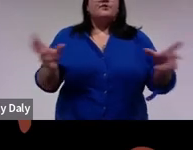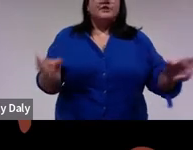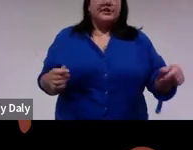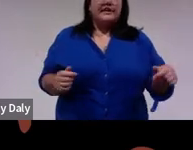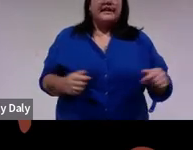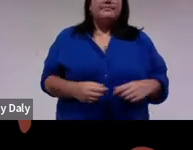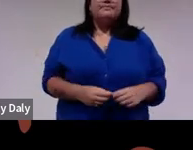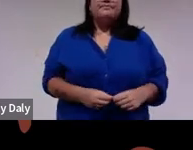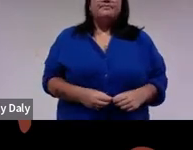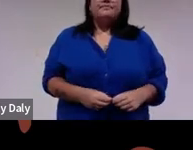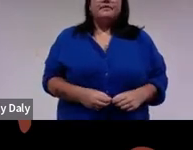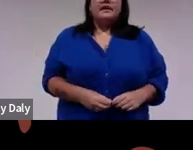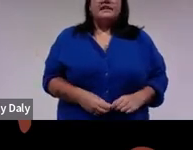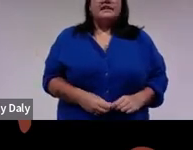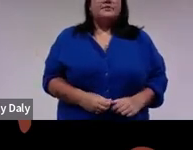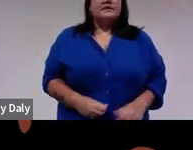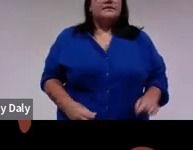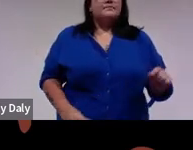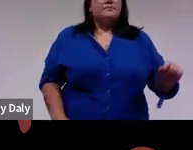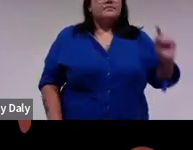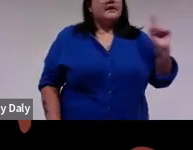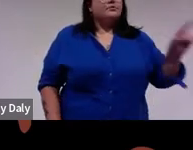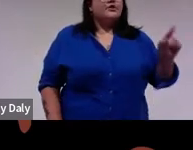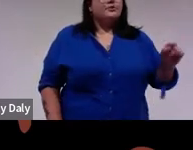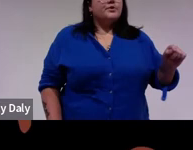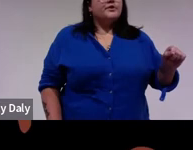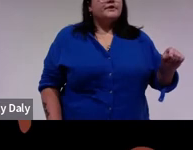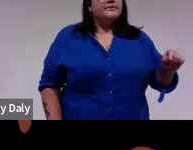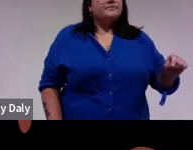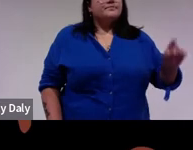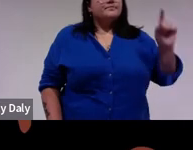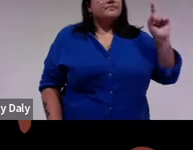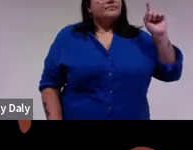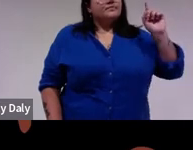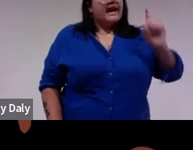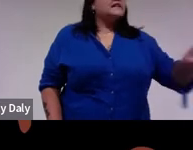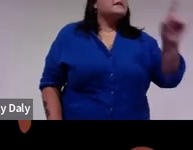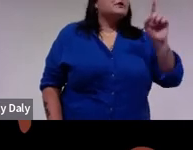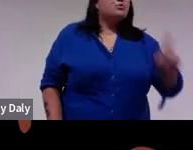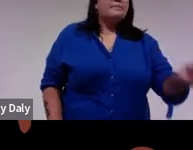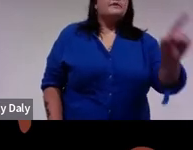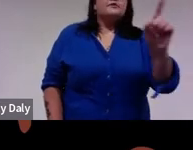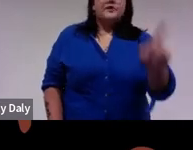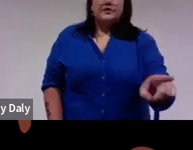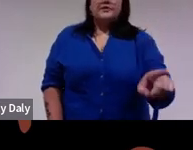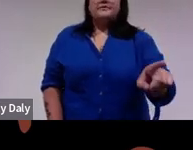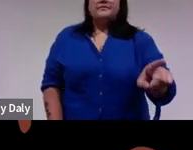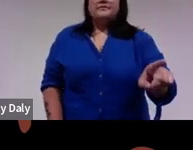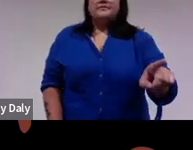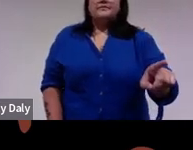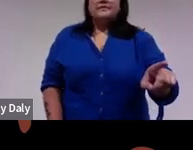dropped us off at security, he said to us, now the road you walked, that has been swept for